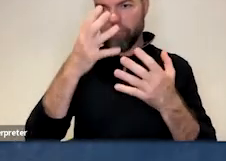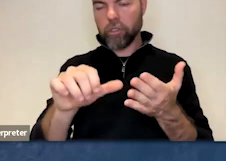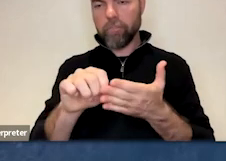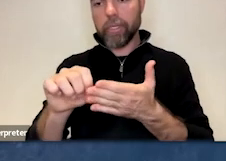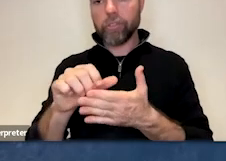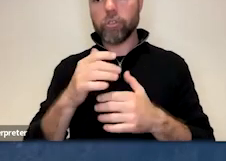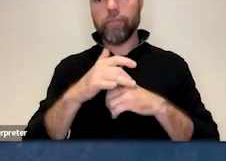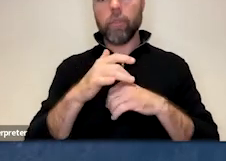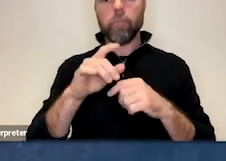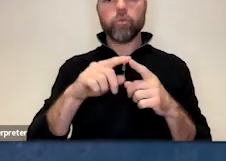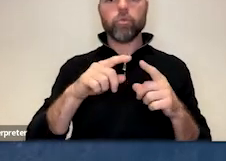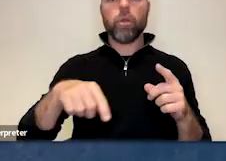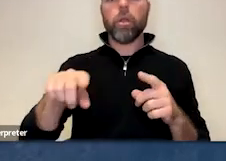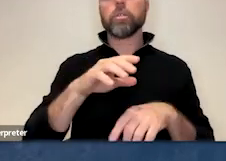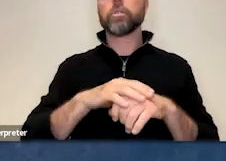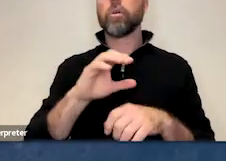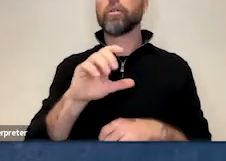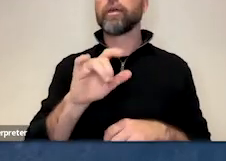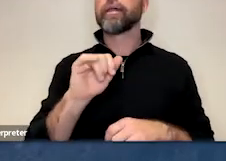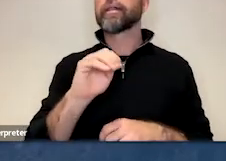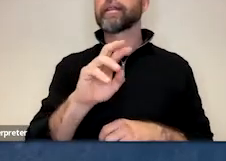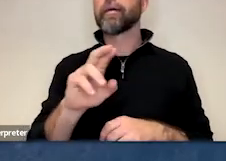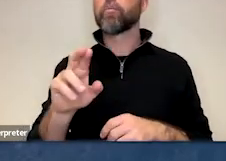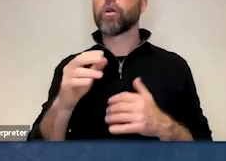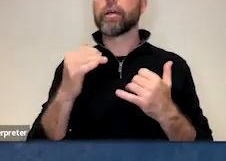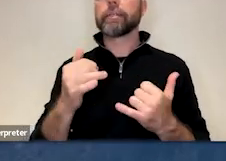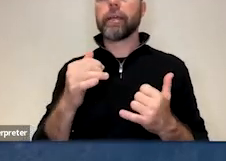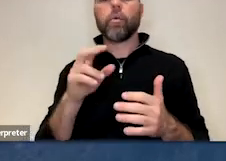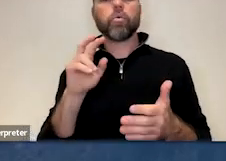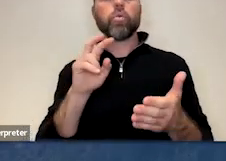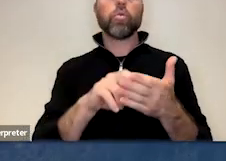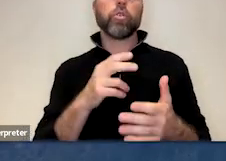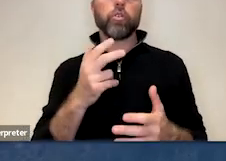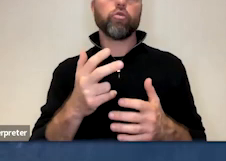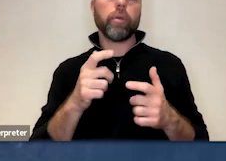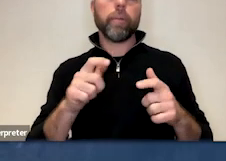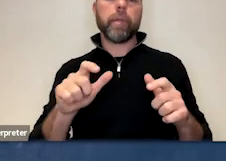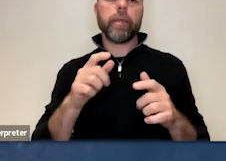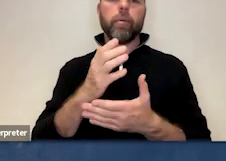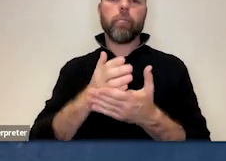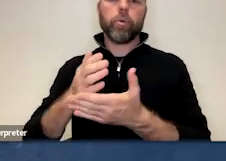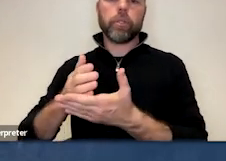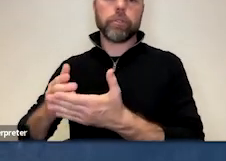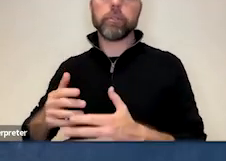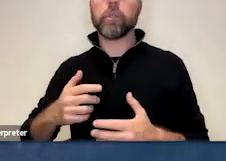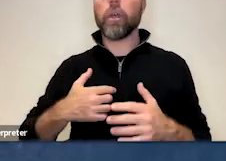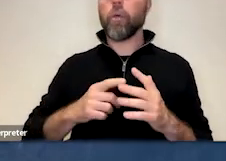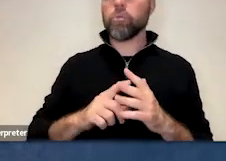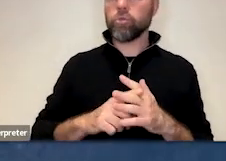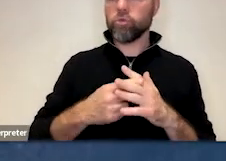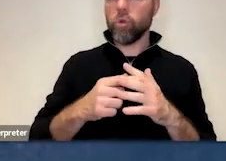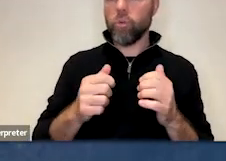are available to us on ClimRR, let's take a look at our three main components here. I'm going to start with